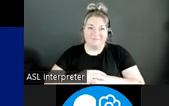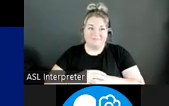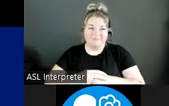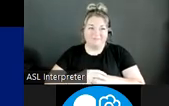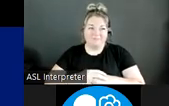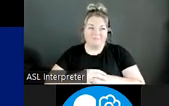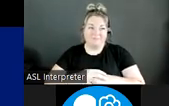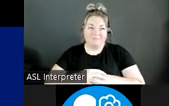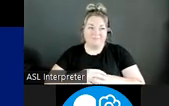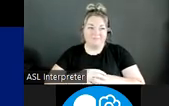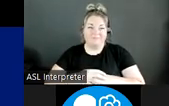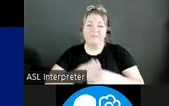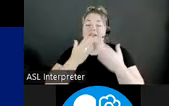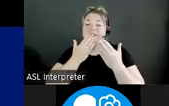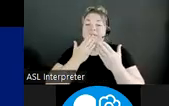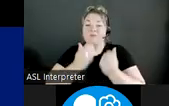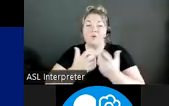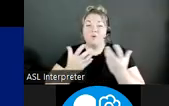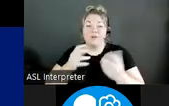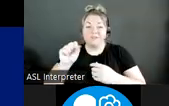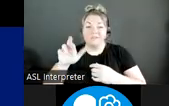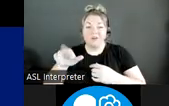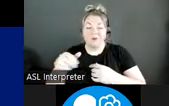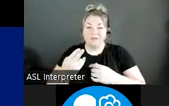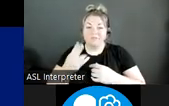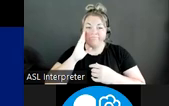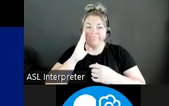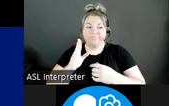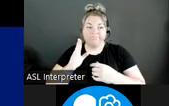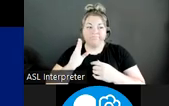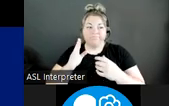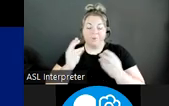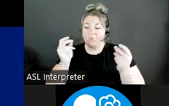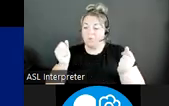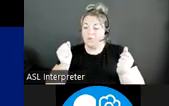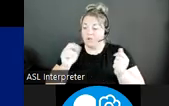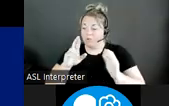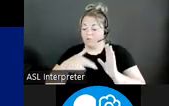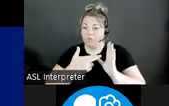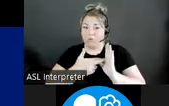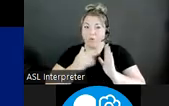Okay. Thank you so much, Sarah. I'm going to do a quick roll call.